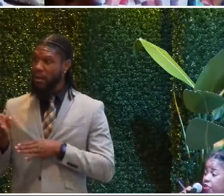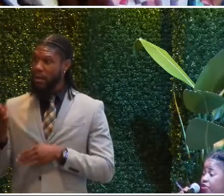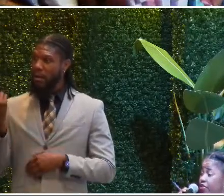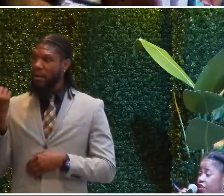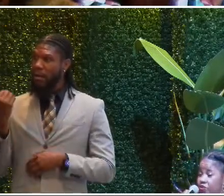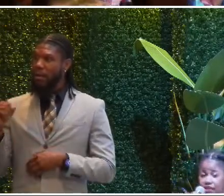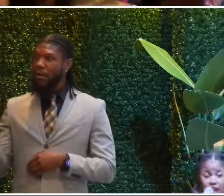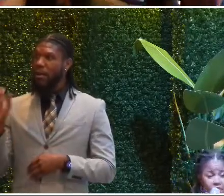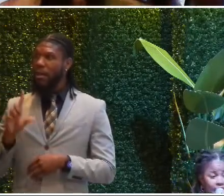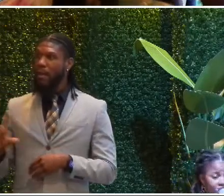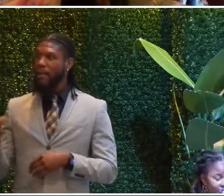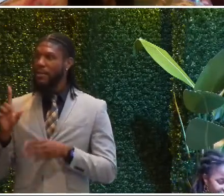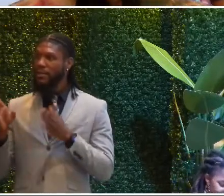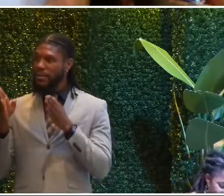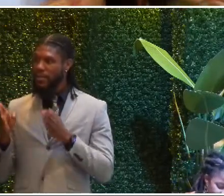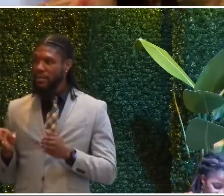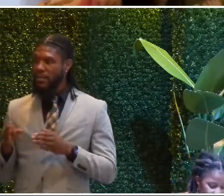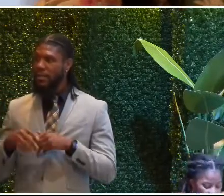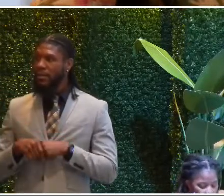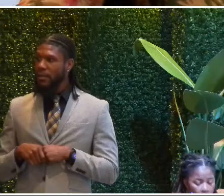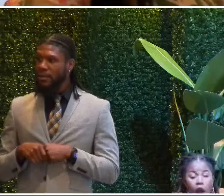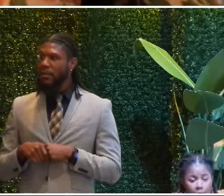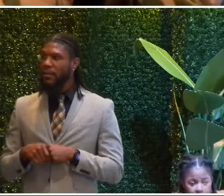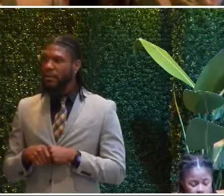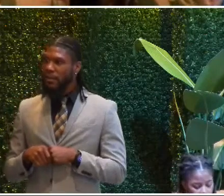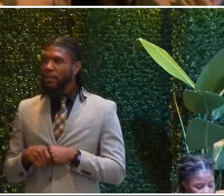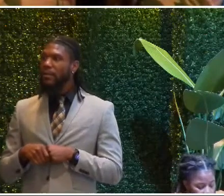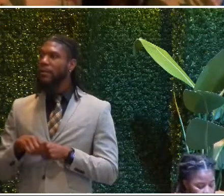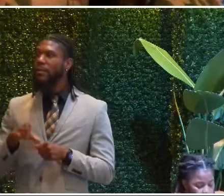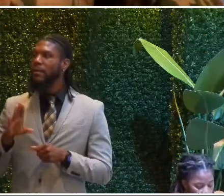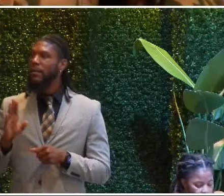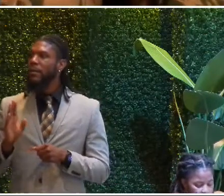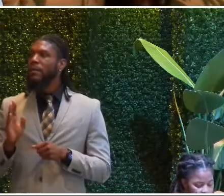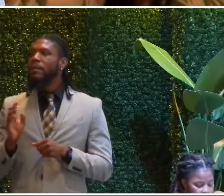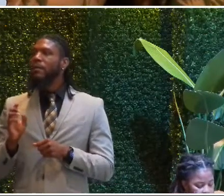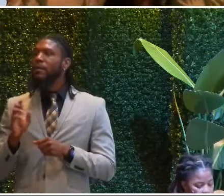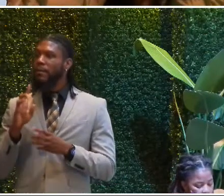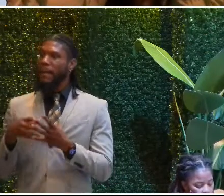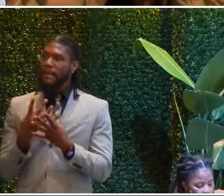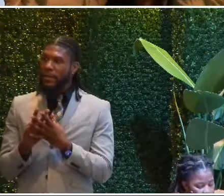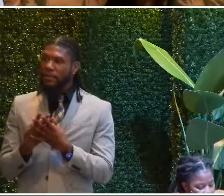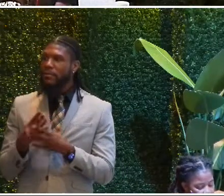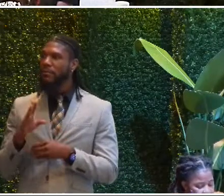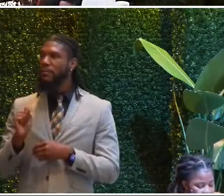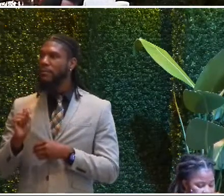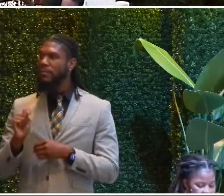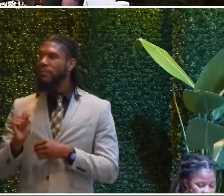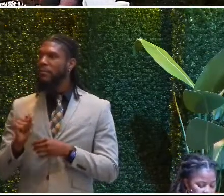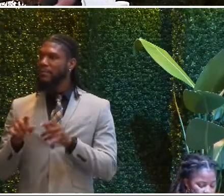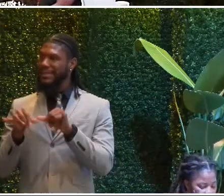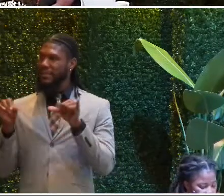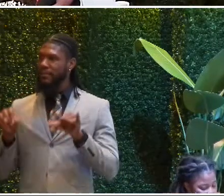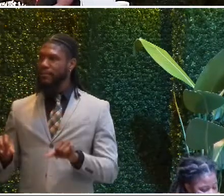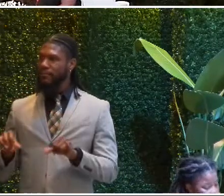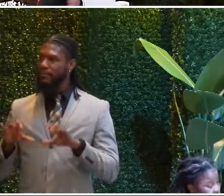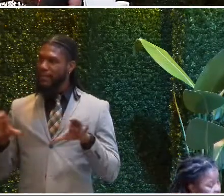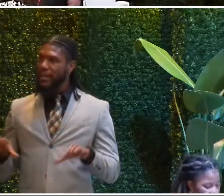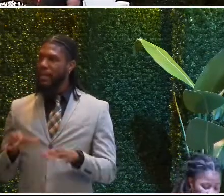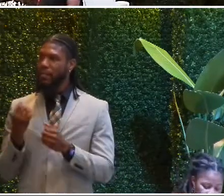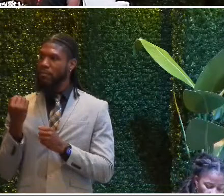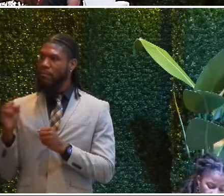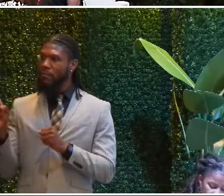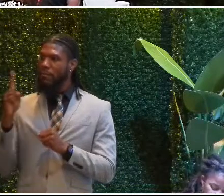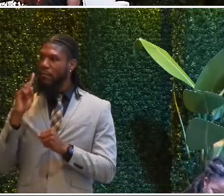PIC is a prison industrial complex. Yes, it is, yes, it is. But it will soon no longer be. MK is active in movements for racial, gender,